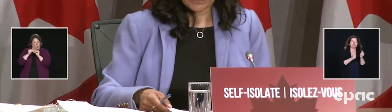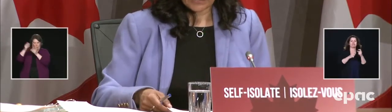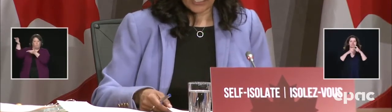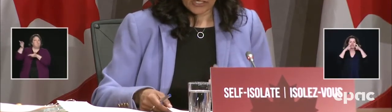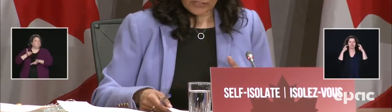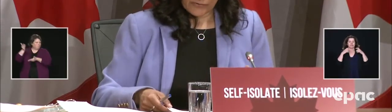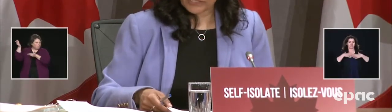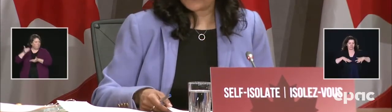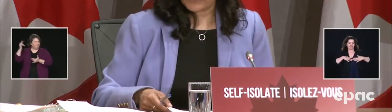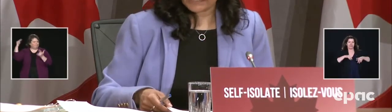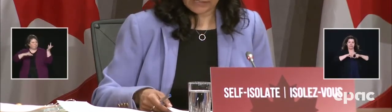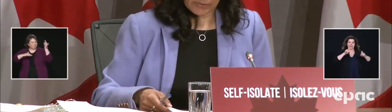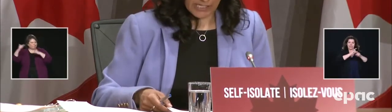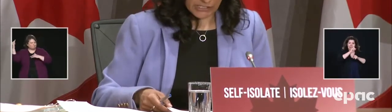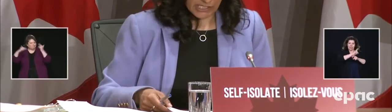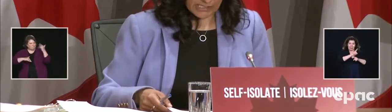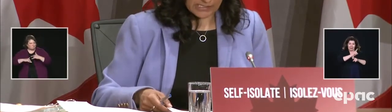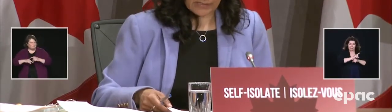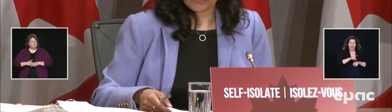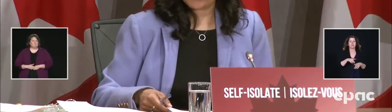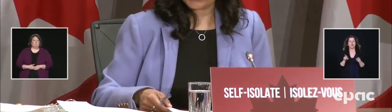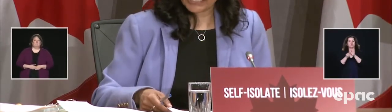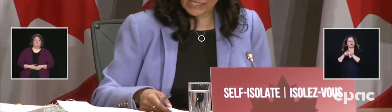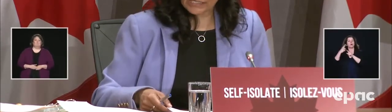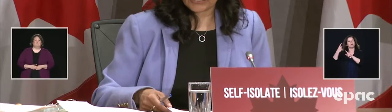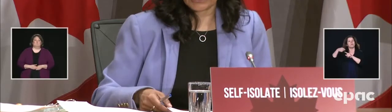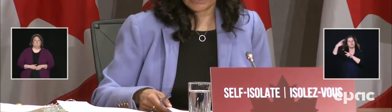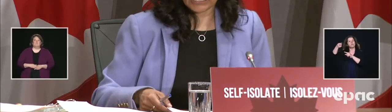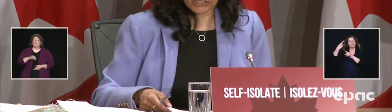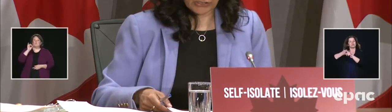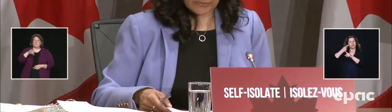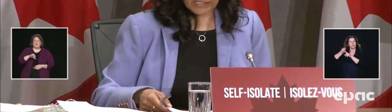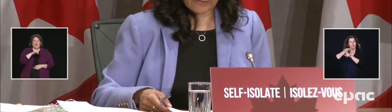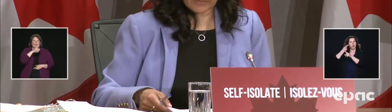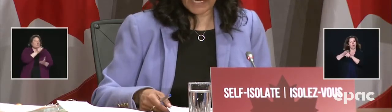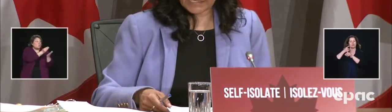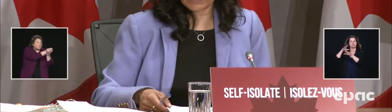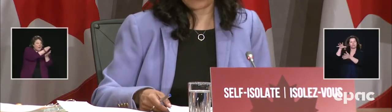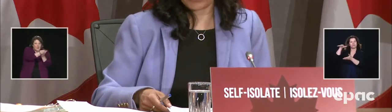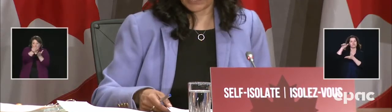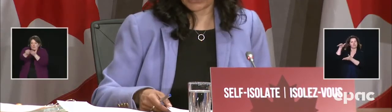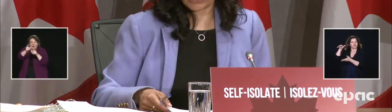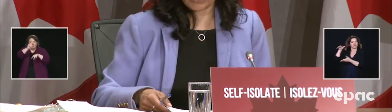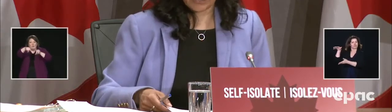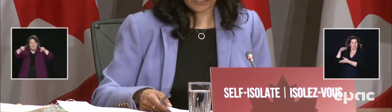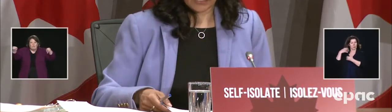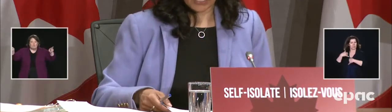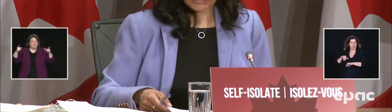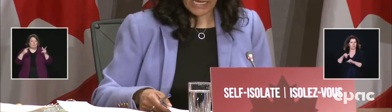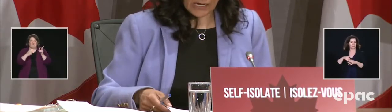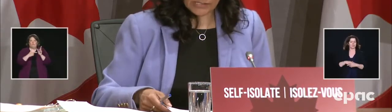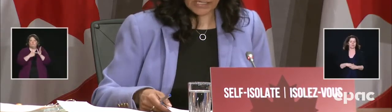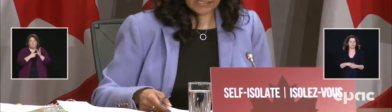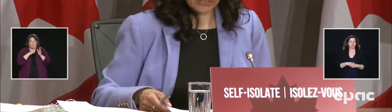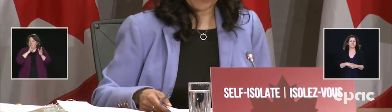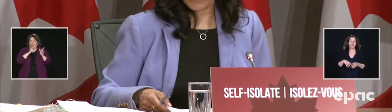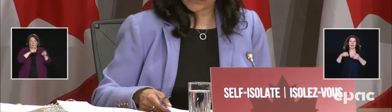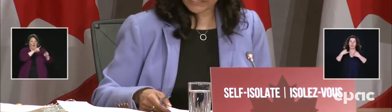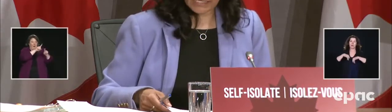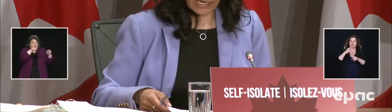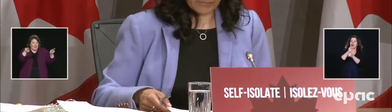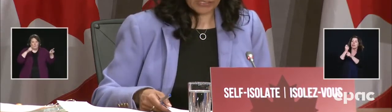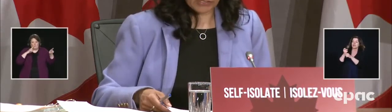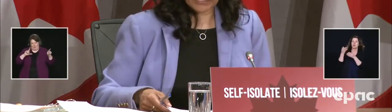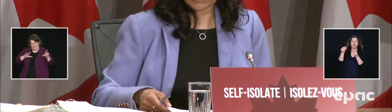focus on diversifying supply chains, particularly in terms of domestic production, allows us to